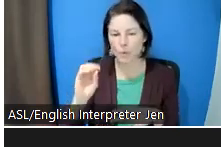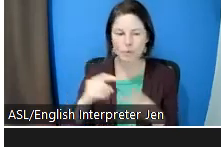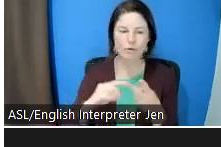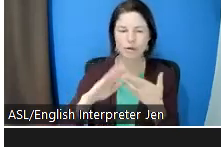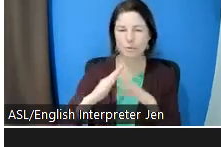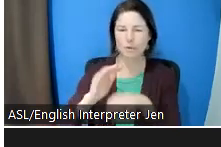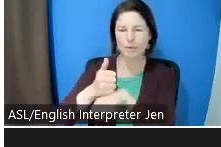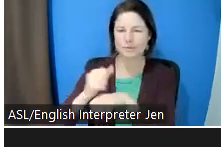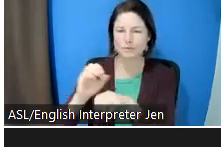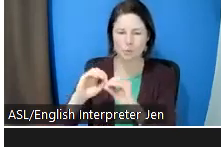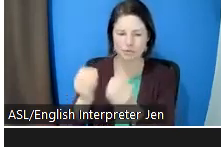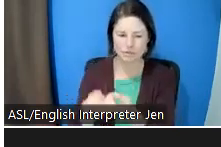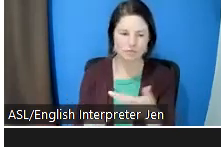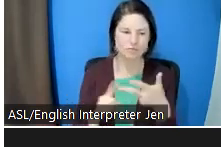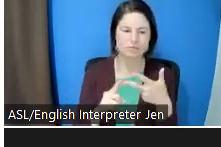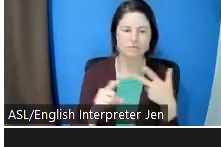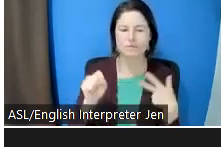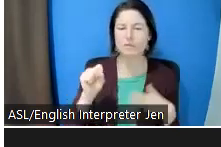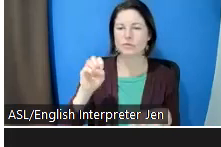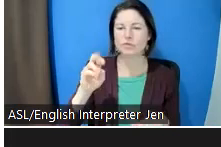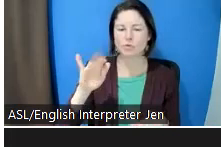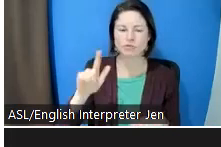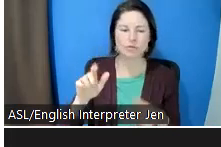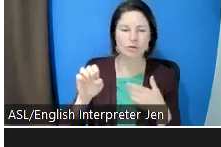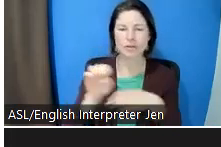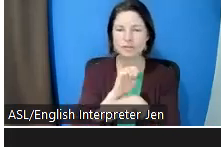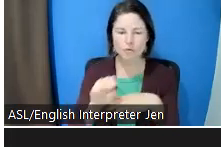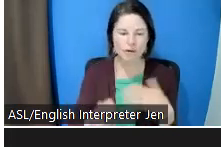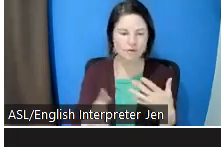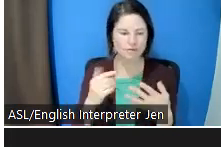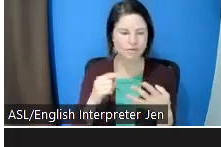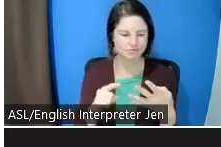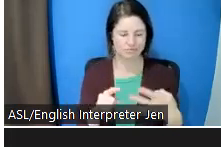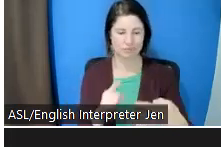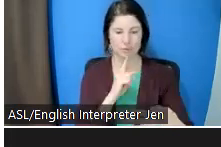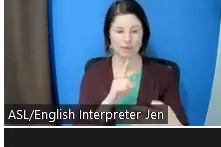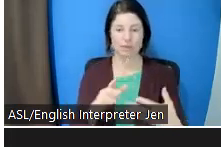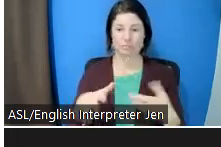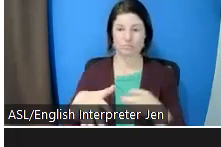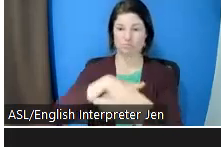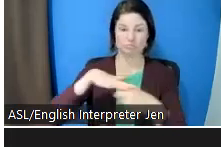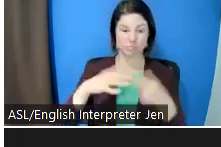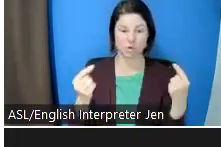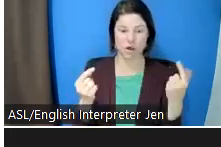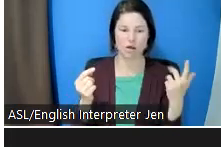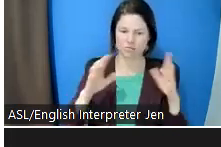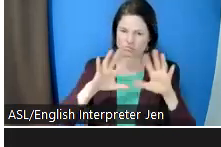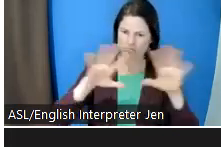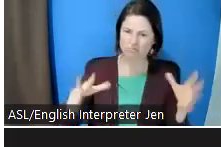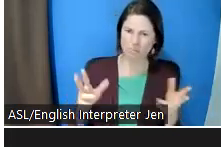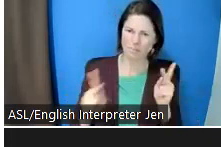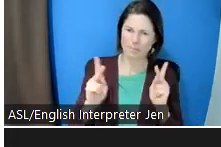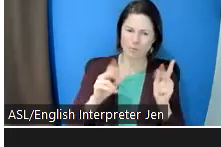the geography, it's the entire SCAG region we really want to get projects in each one